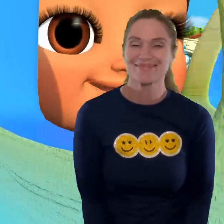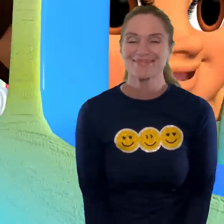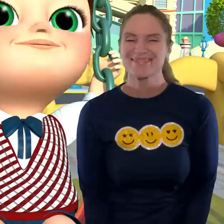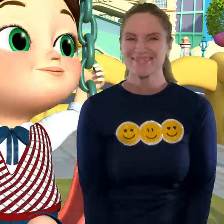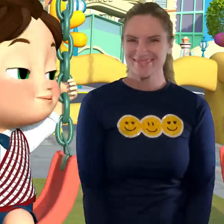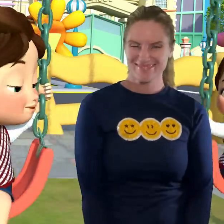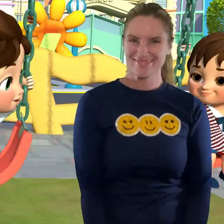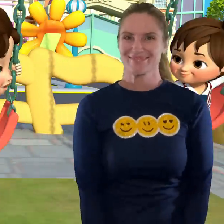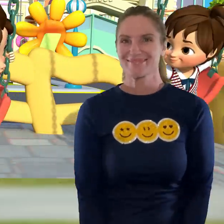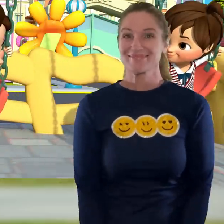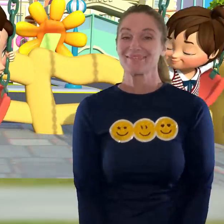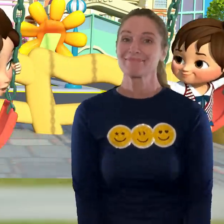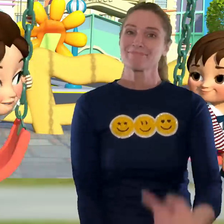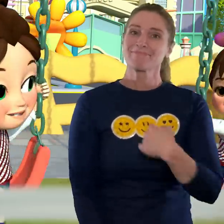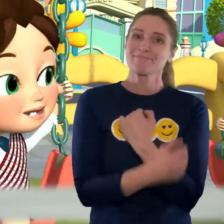foreign